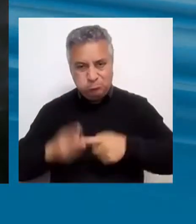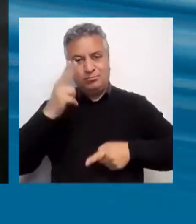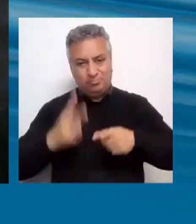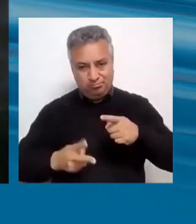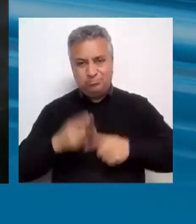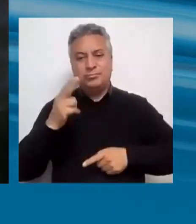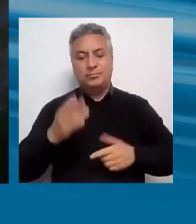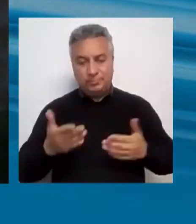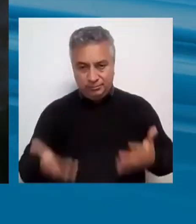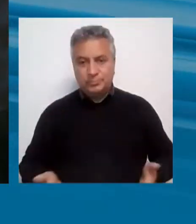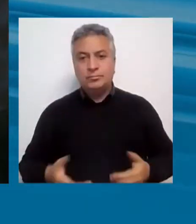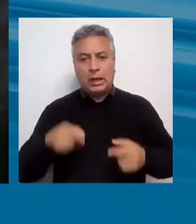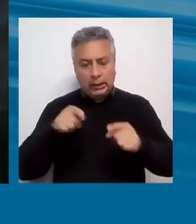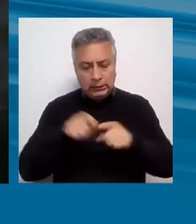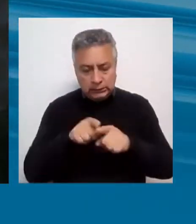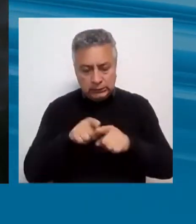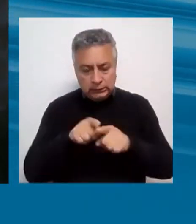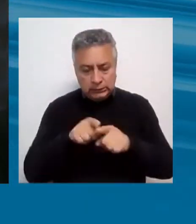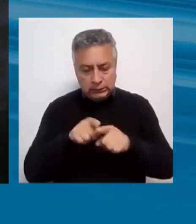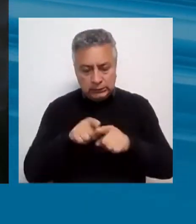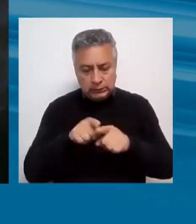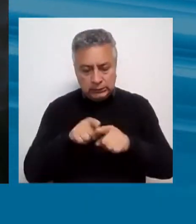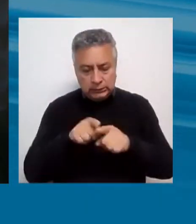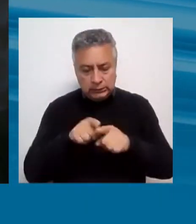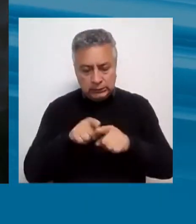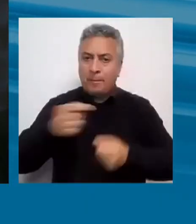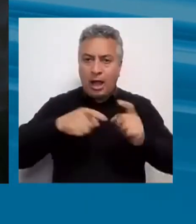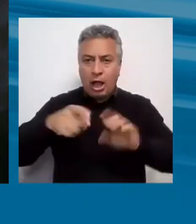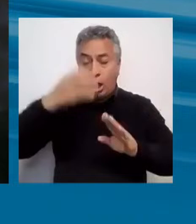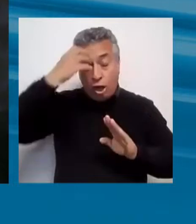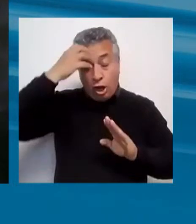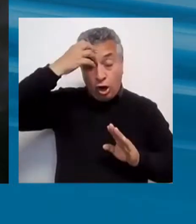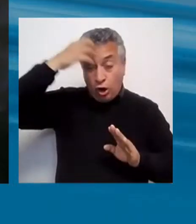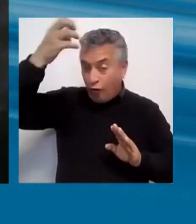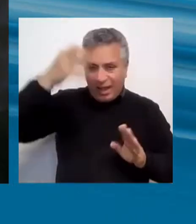Therefore, we need strong social and economic